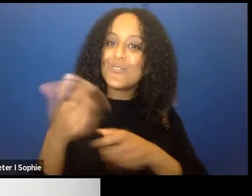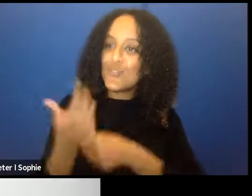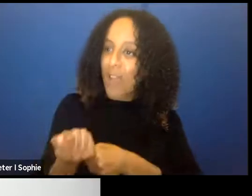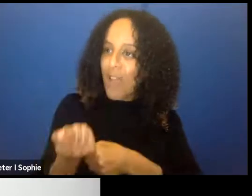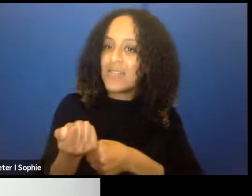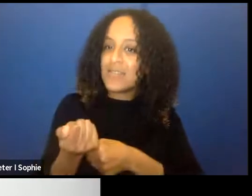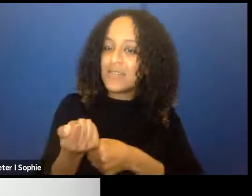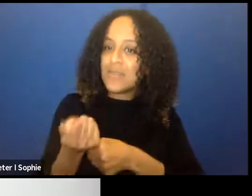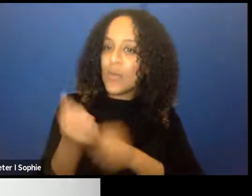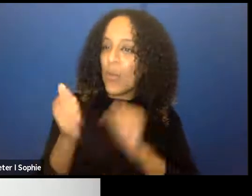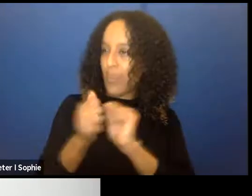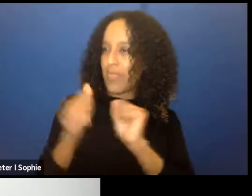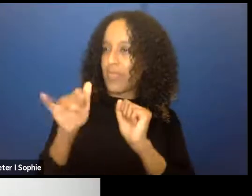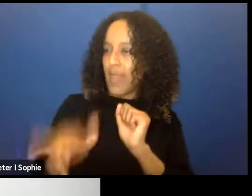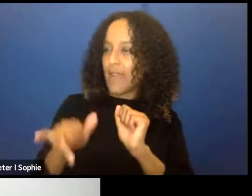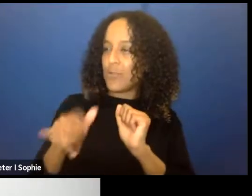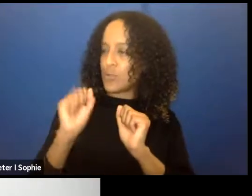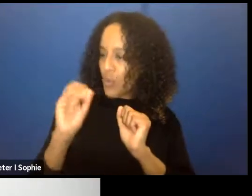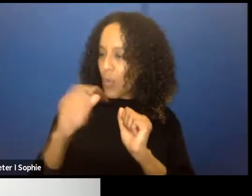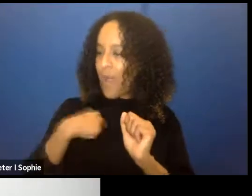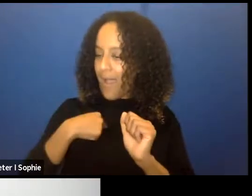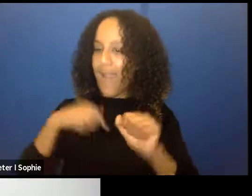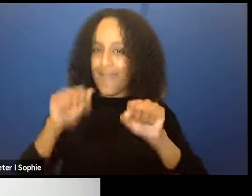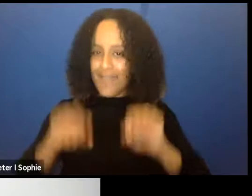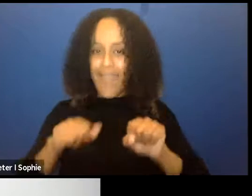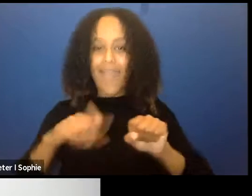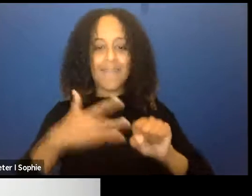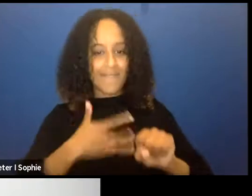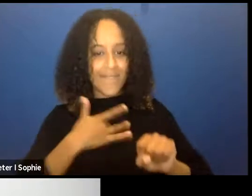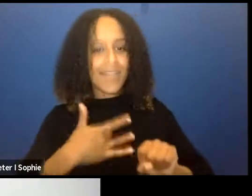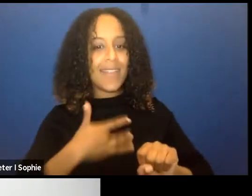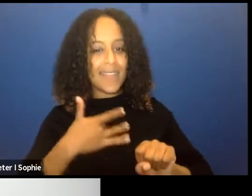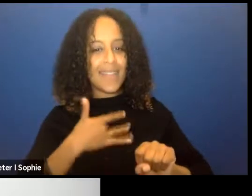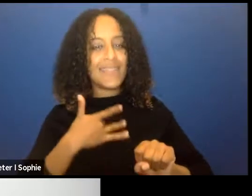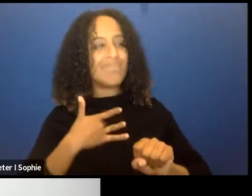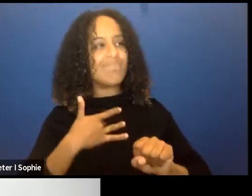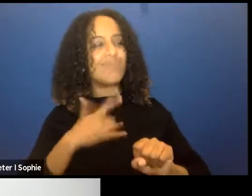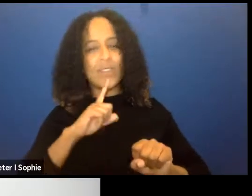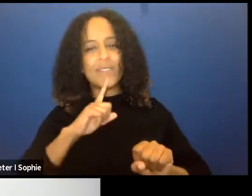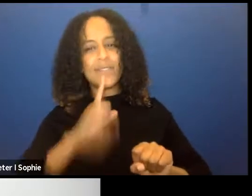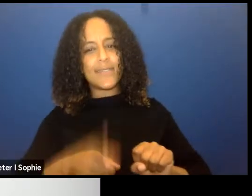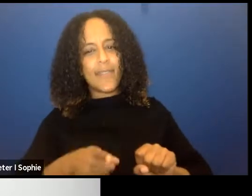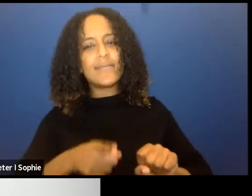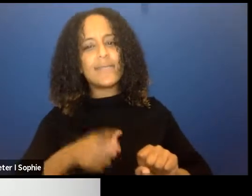you with that, so that I really feel this sense of